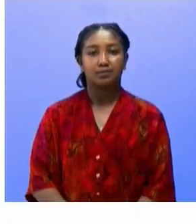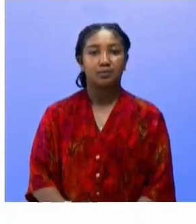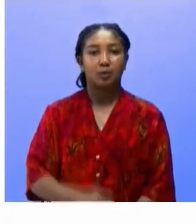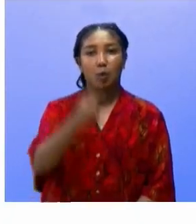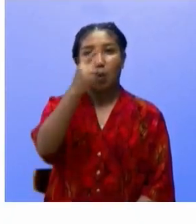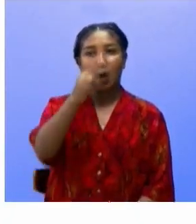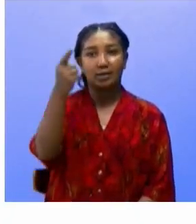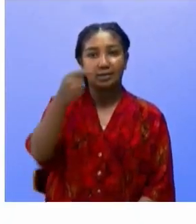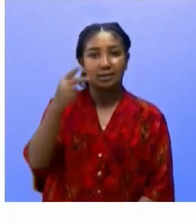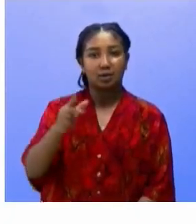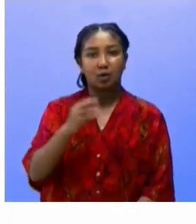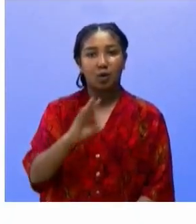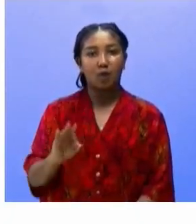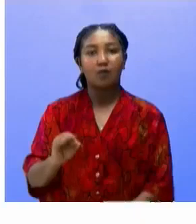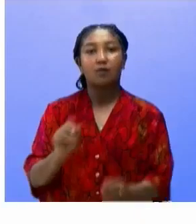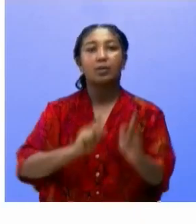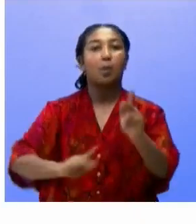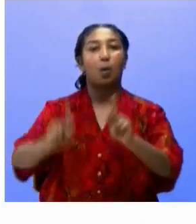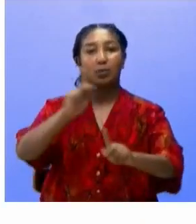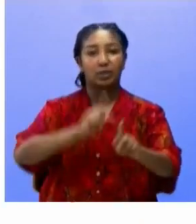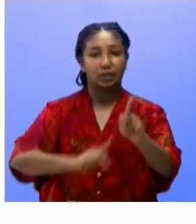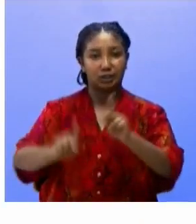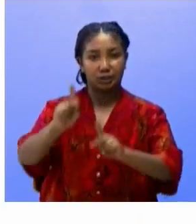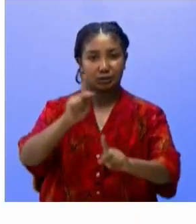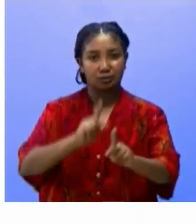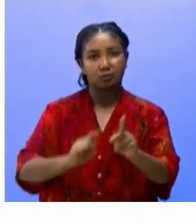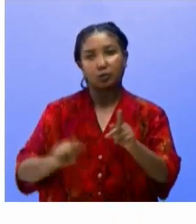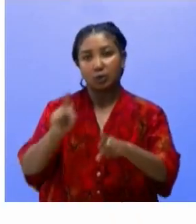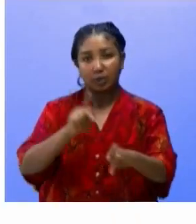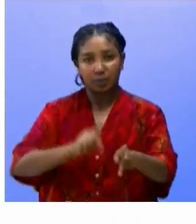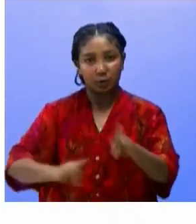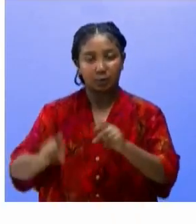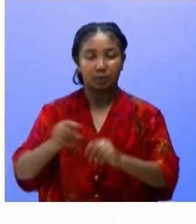of the population or the people.